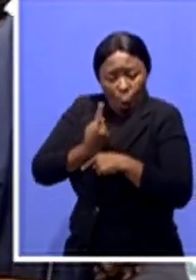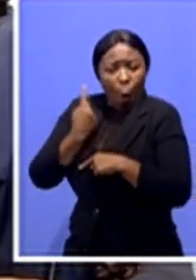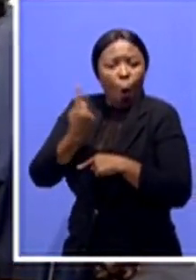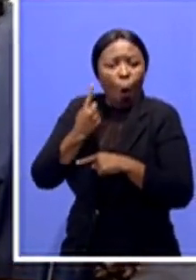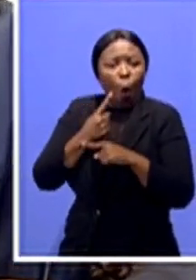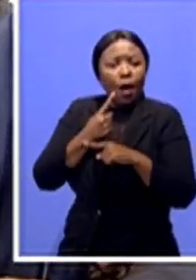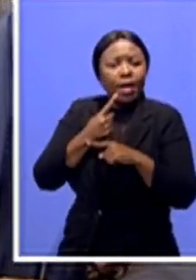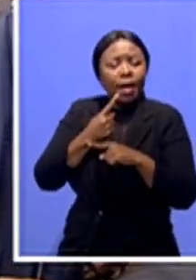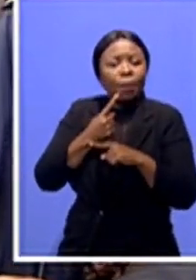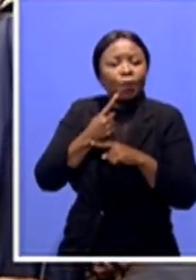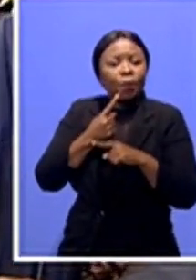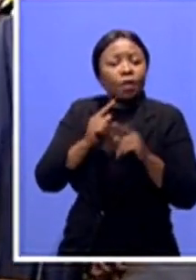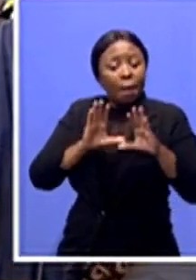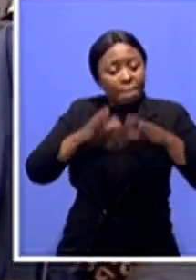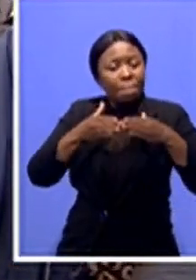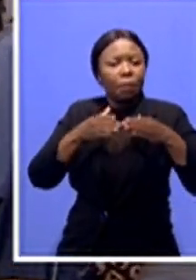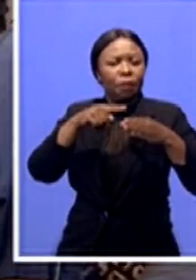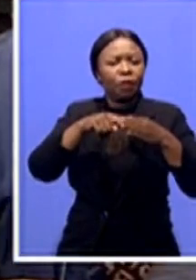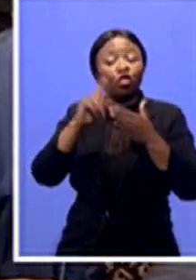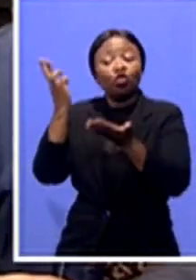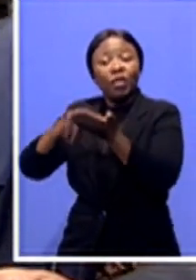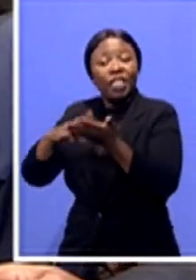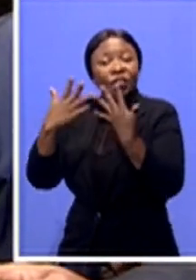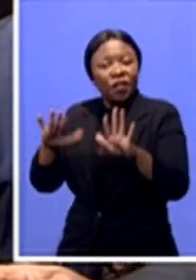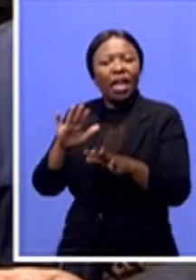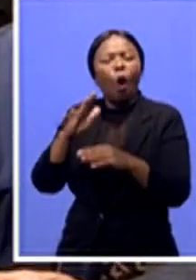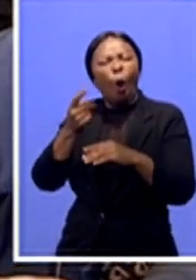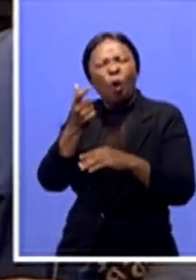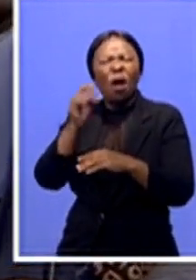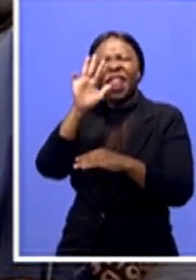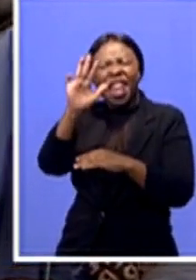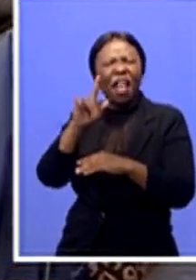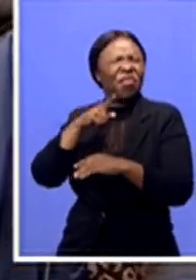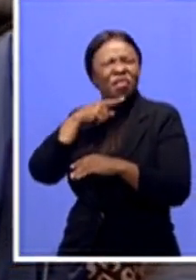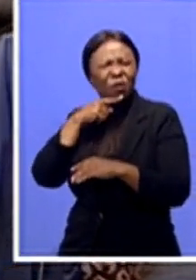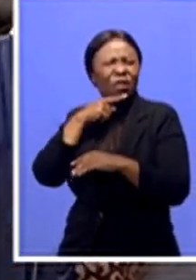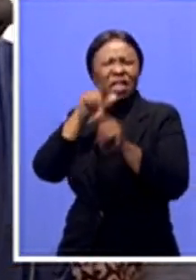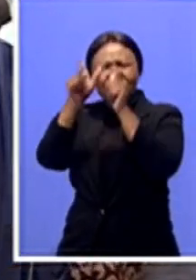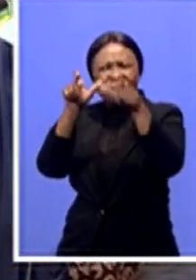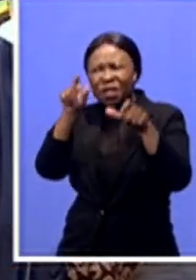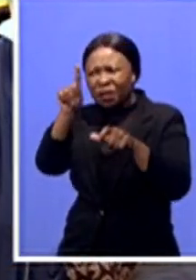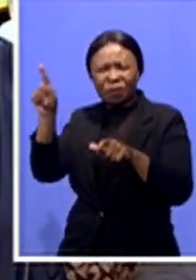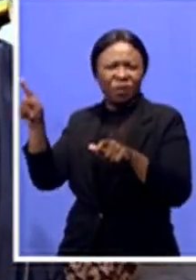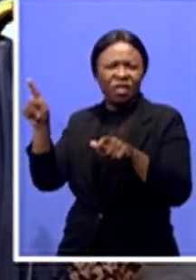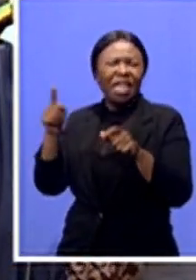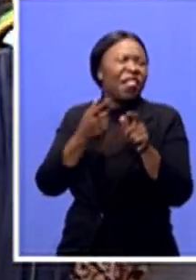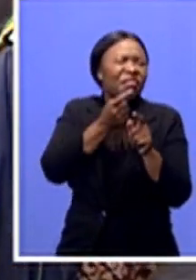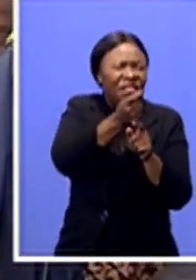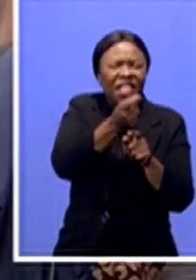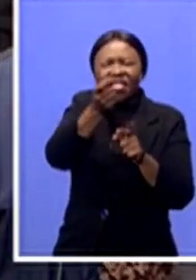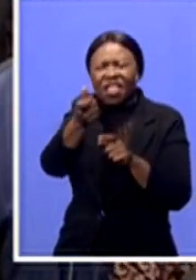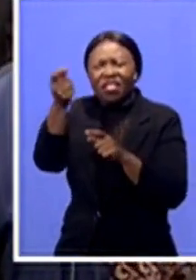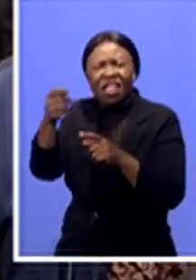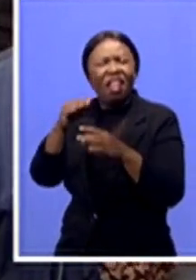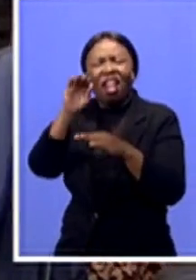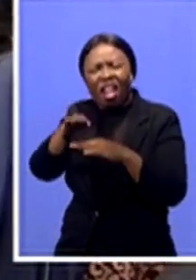almost 9,000 candidates. And here and there will be glitches. Every year we do have glitches,